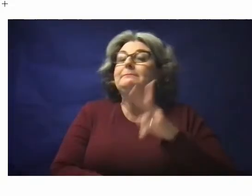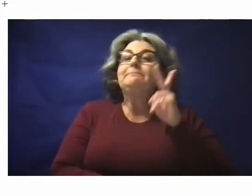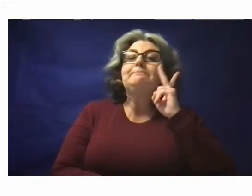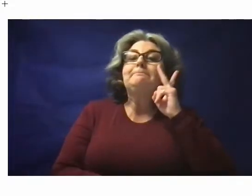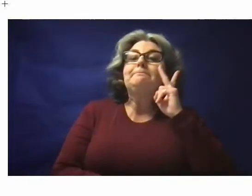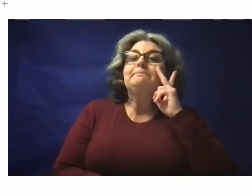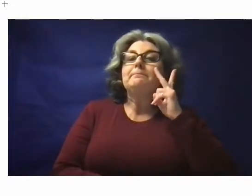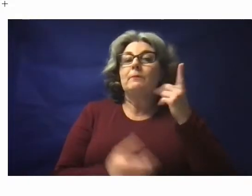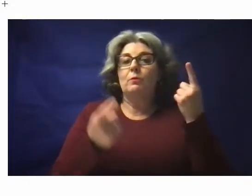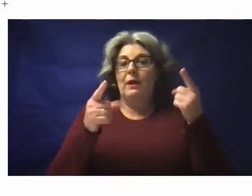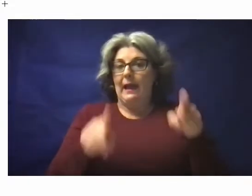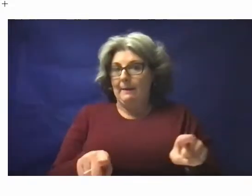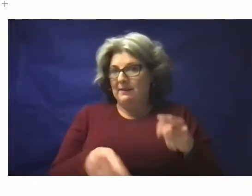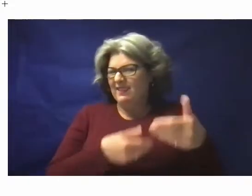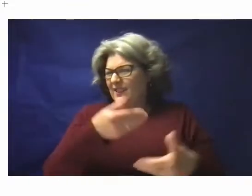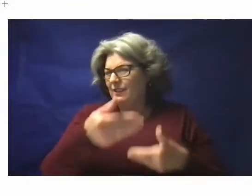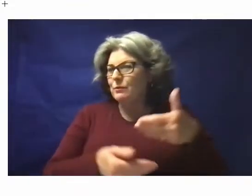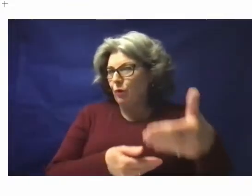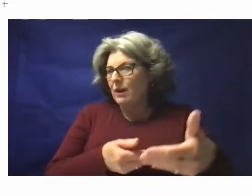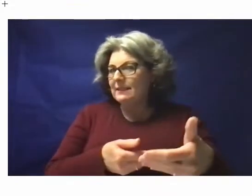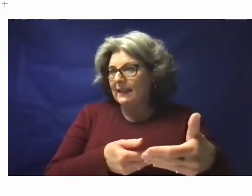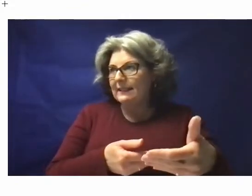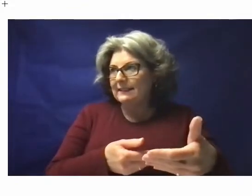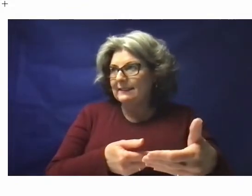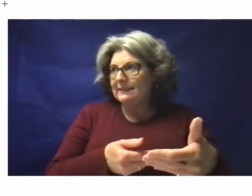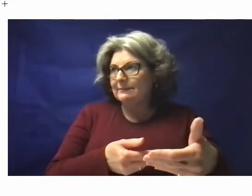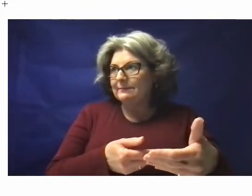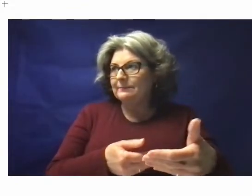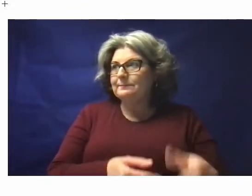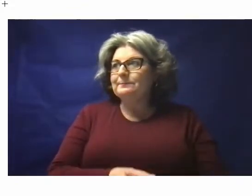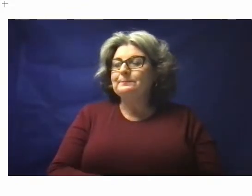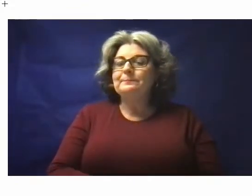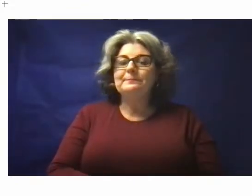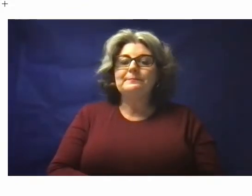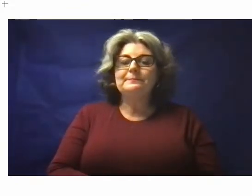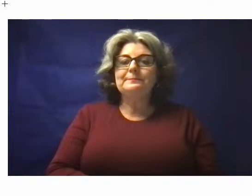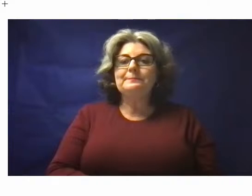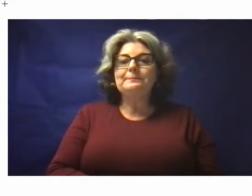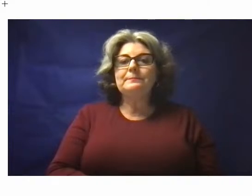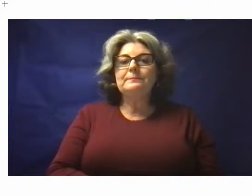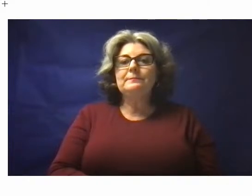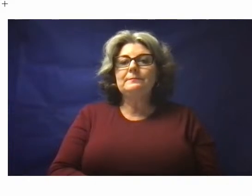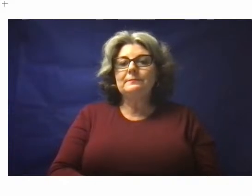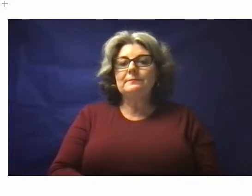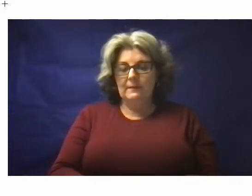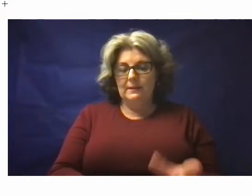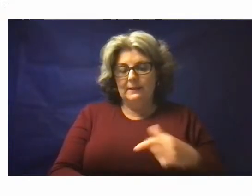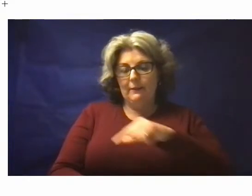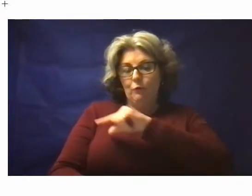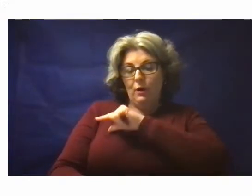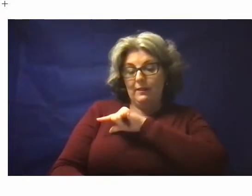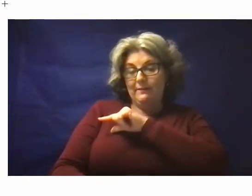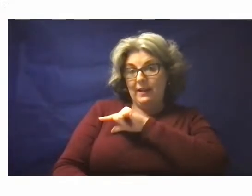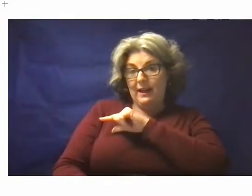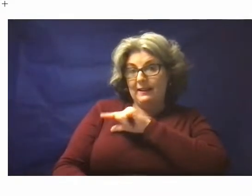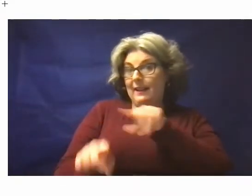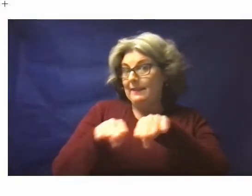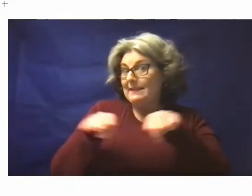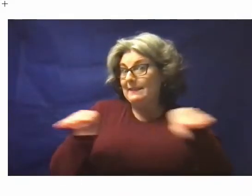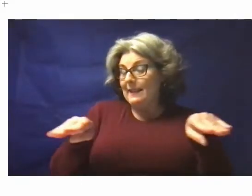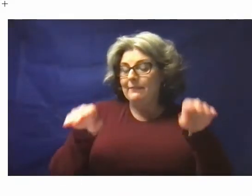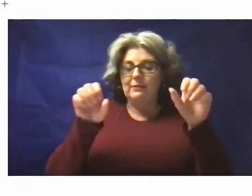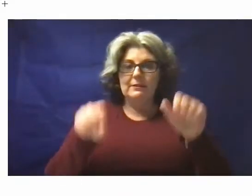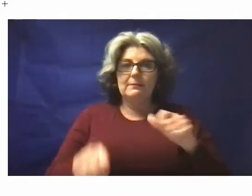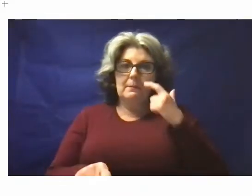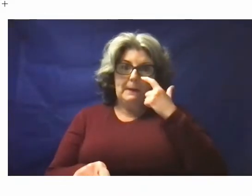at in this process and kind of have gone through the process to then say, I'm qualified at this level and I'm able to